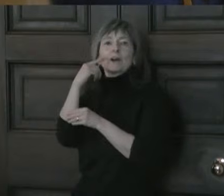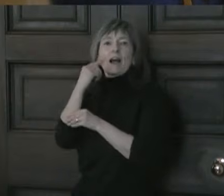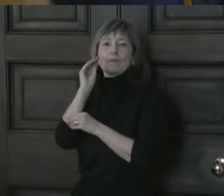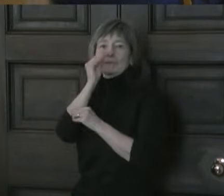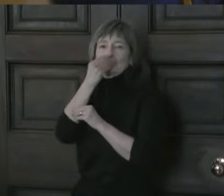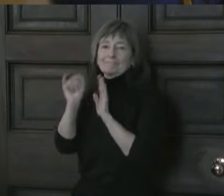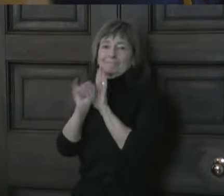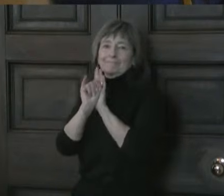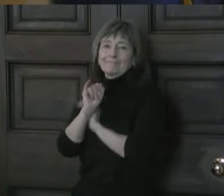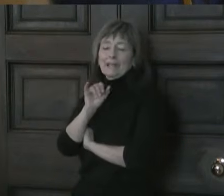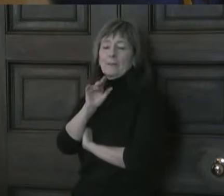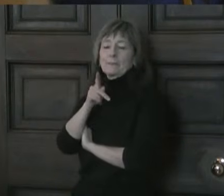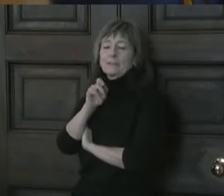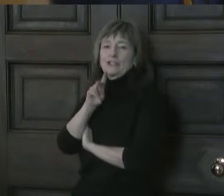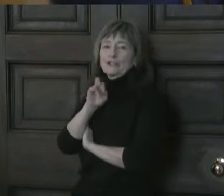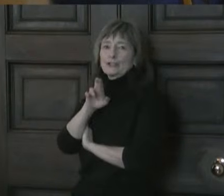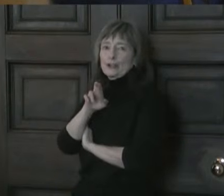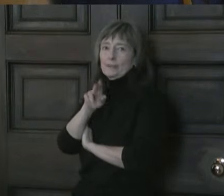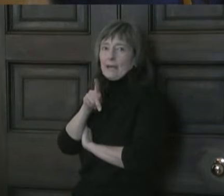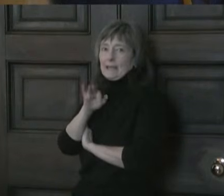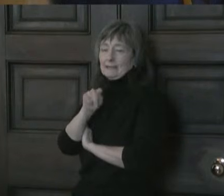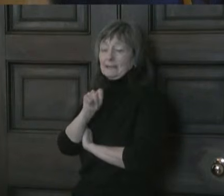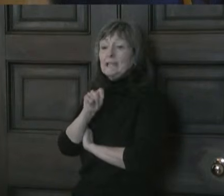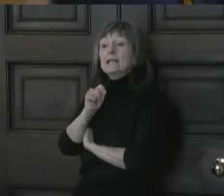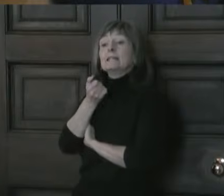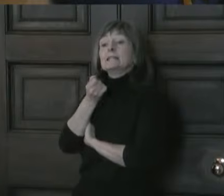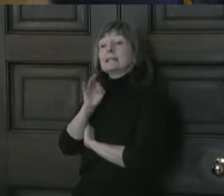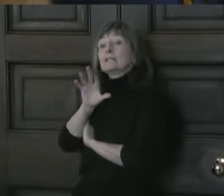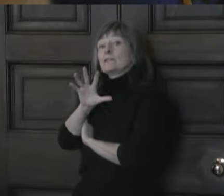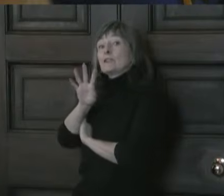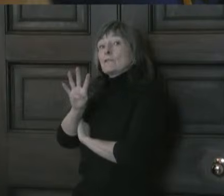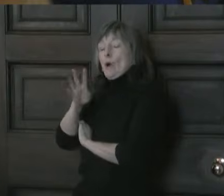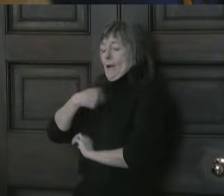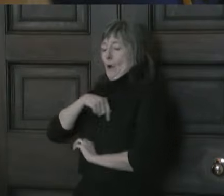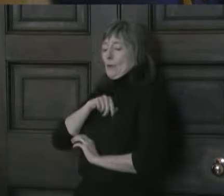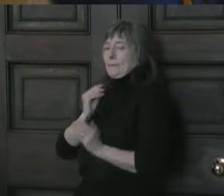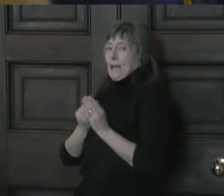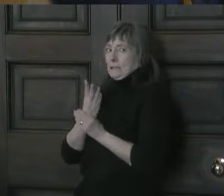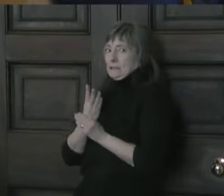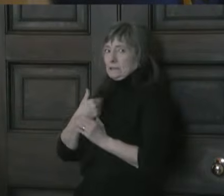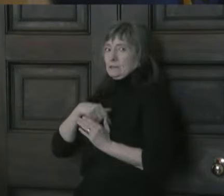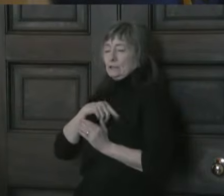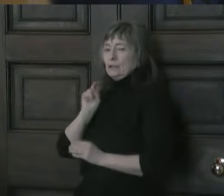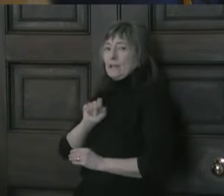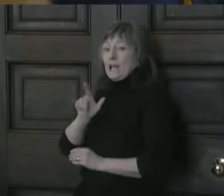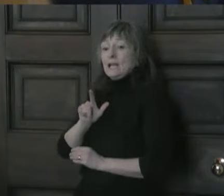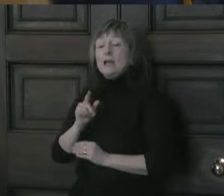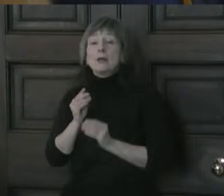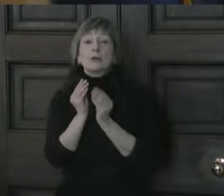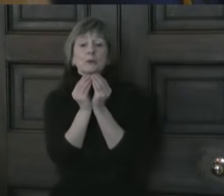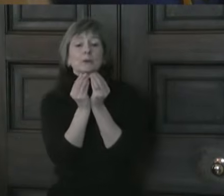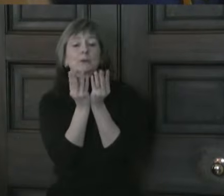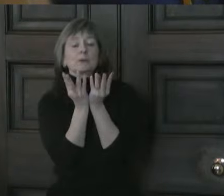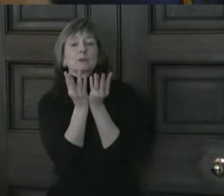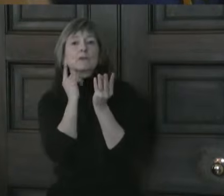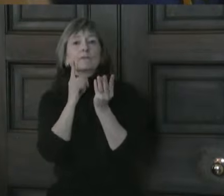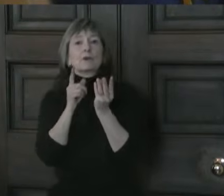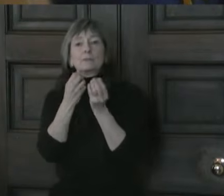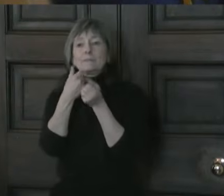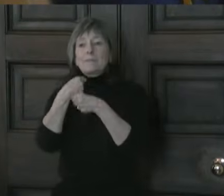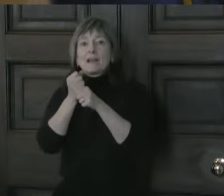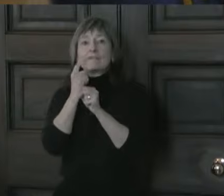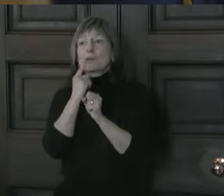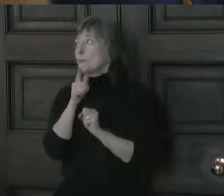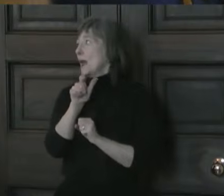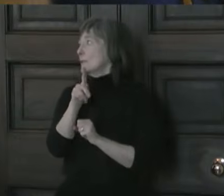floral emblem in 1954. The petals are fashioned from beautiful labradorite